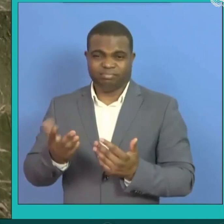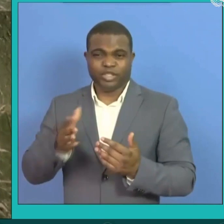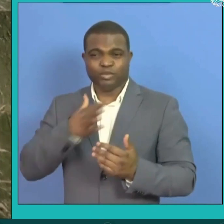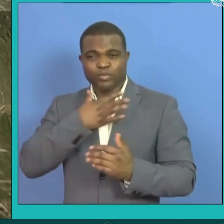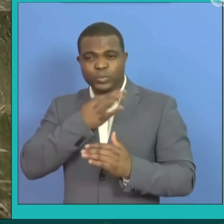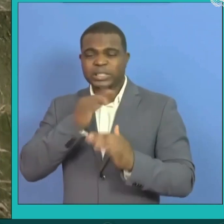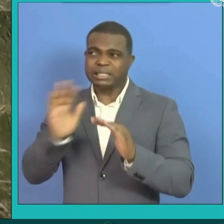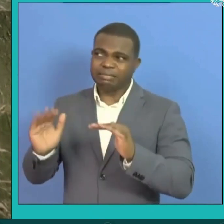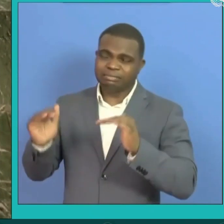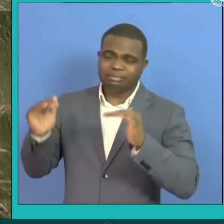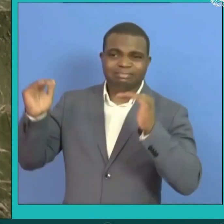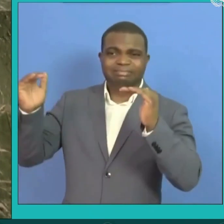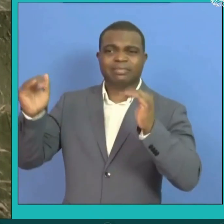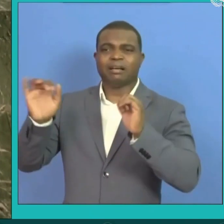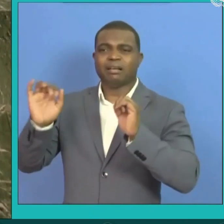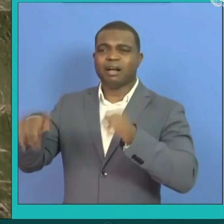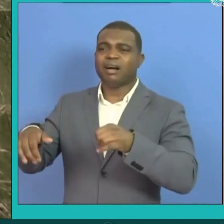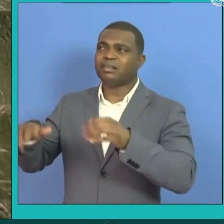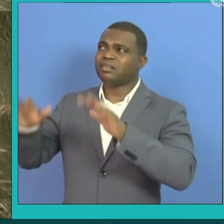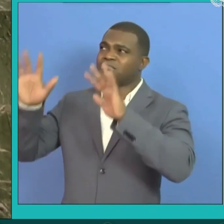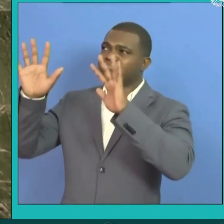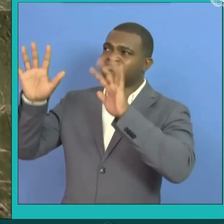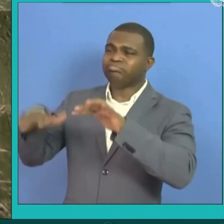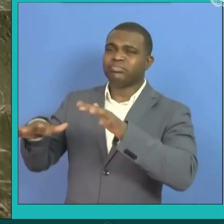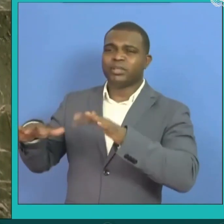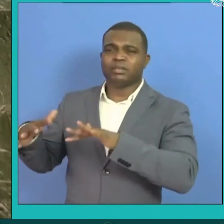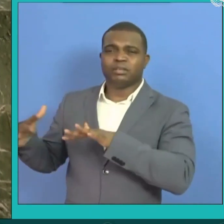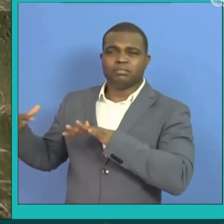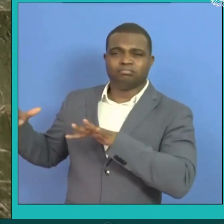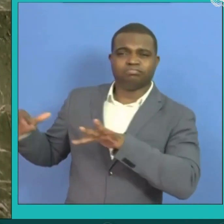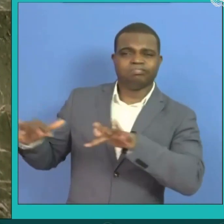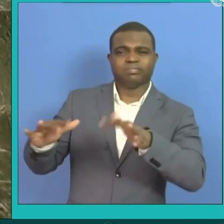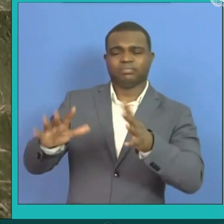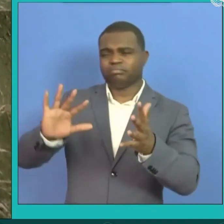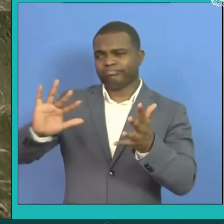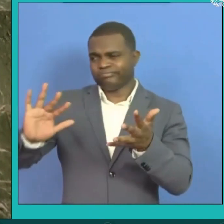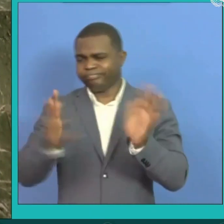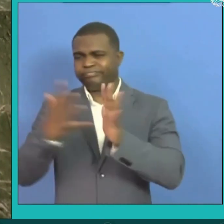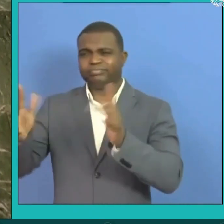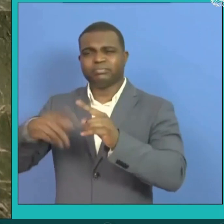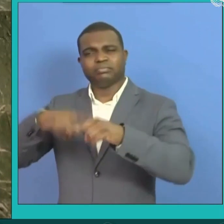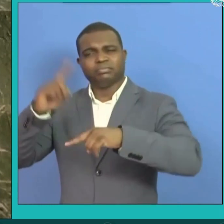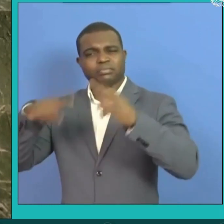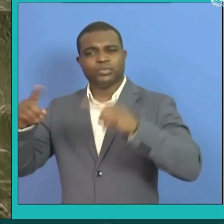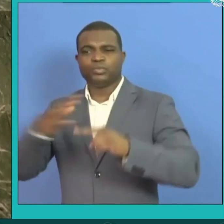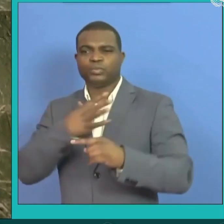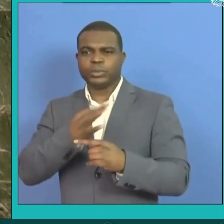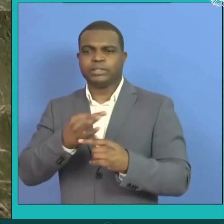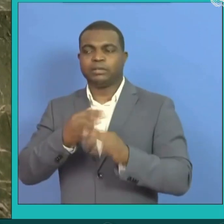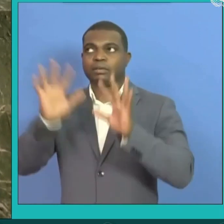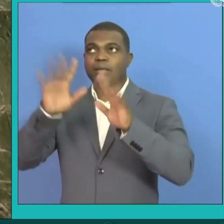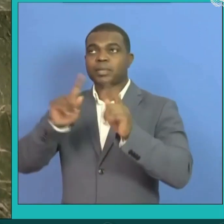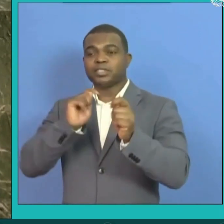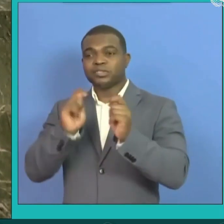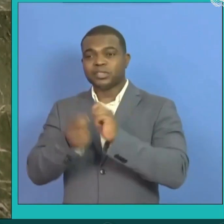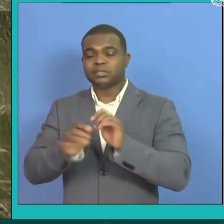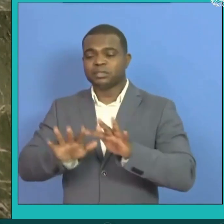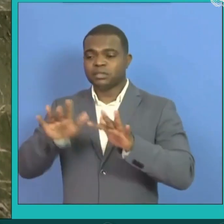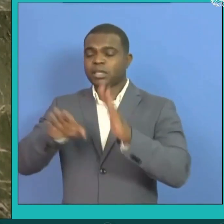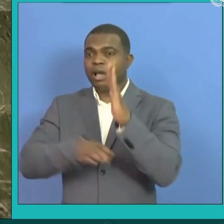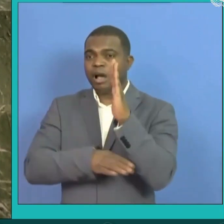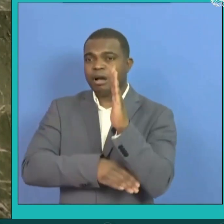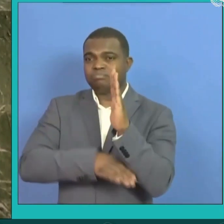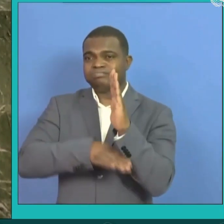hurricanes, earthquakes, and volcanoes. As entirely or predominantly coastal nations, the concentration